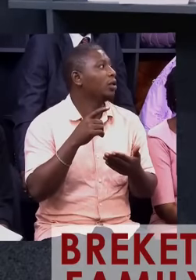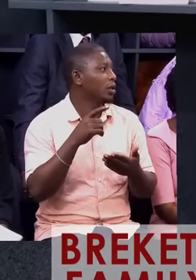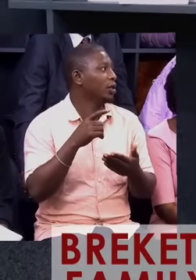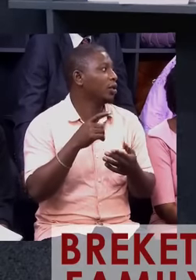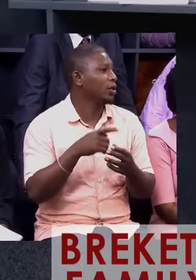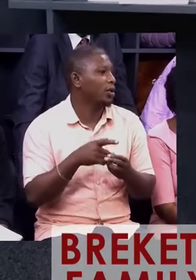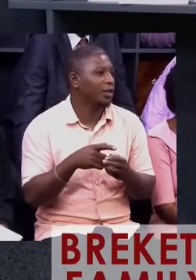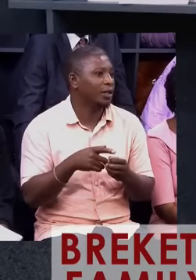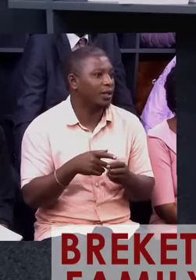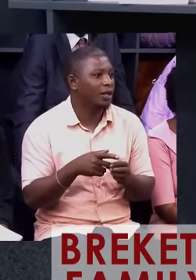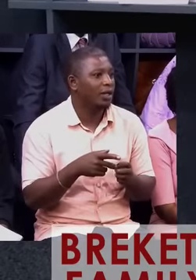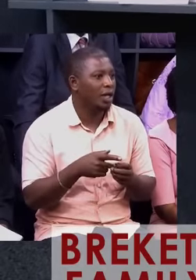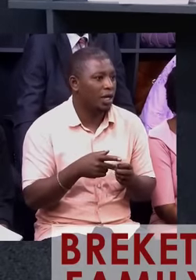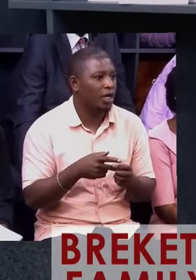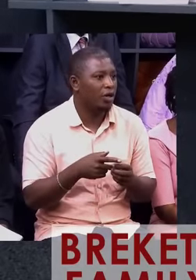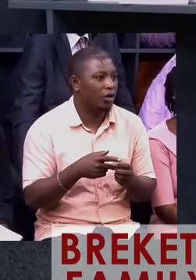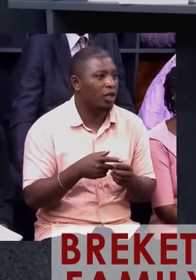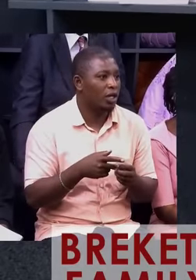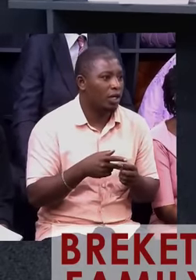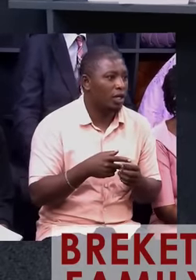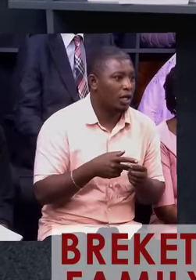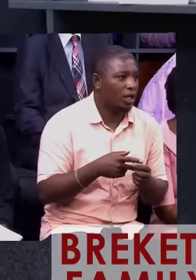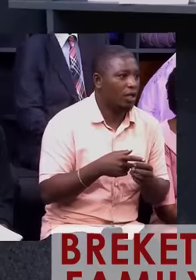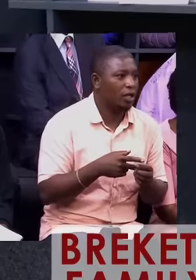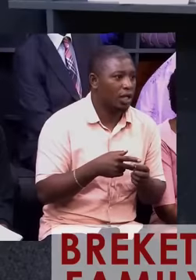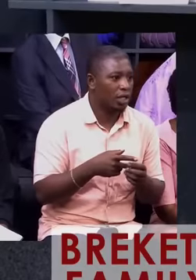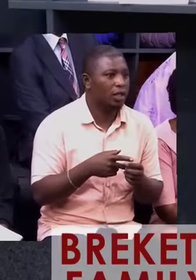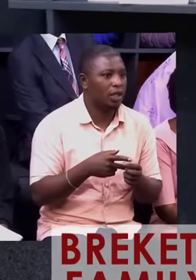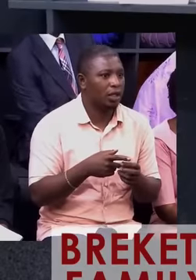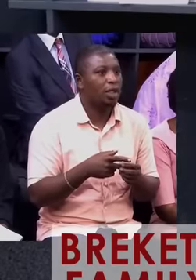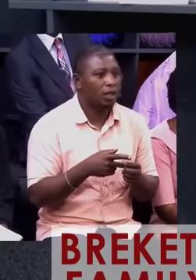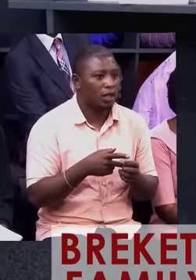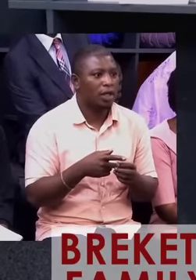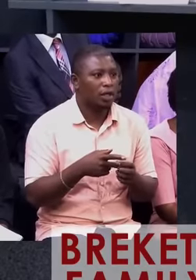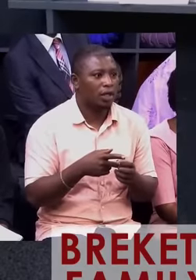to no the one where WR rub white white